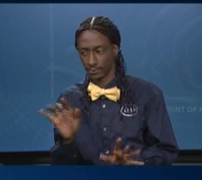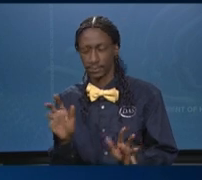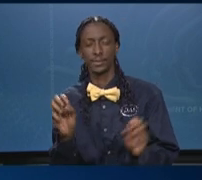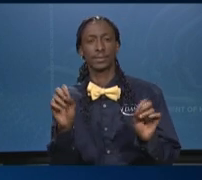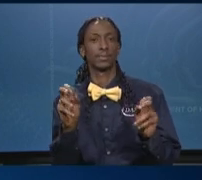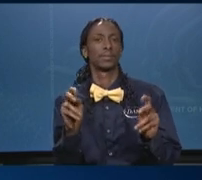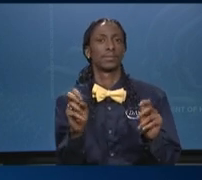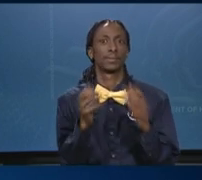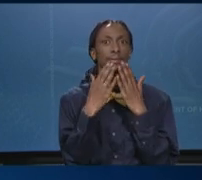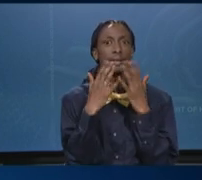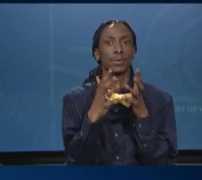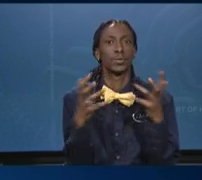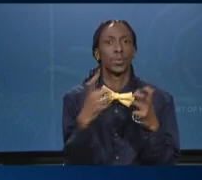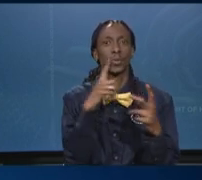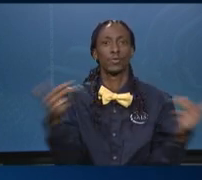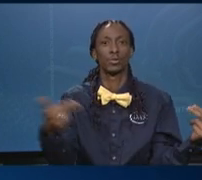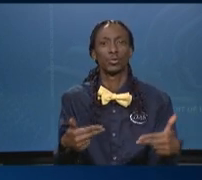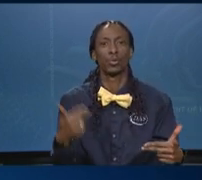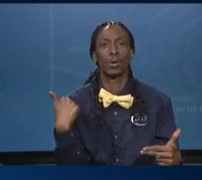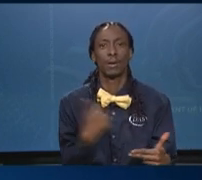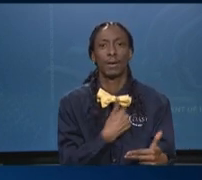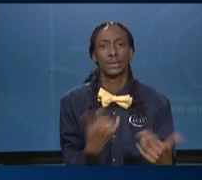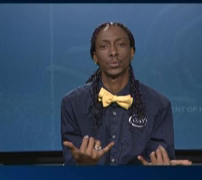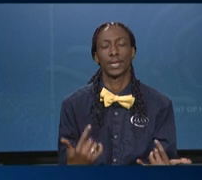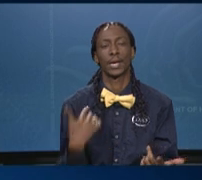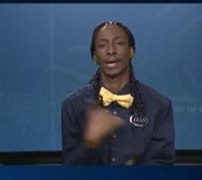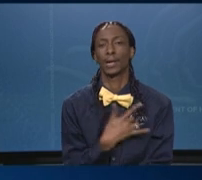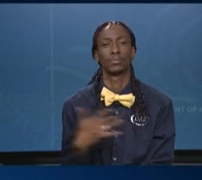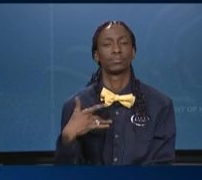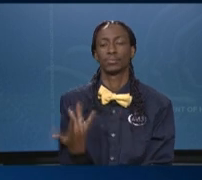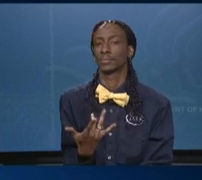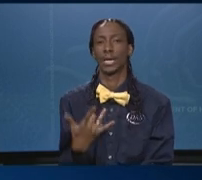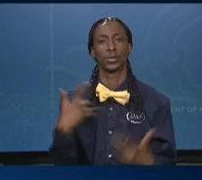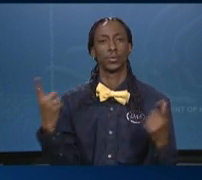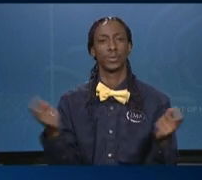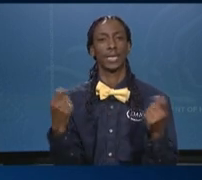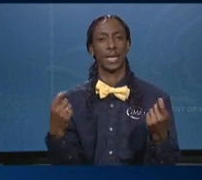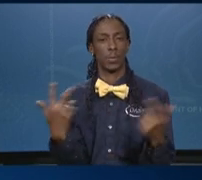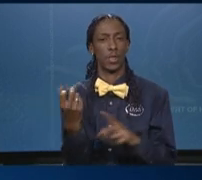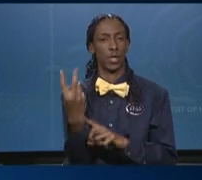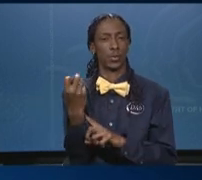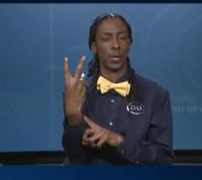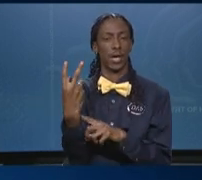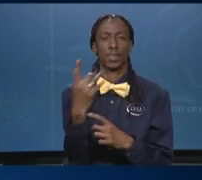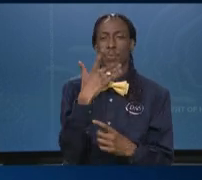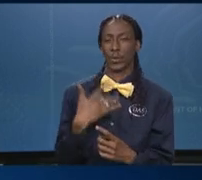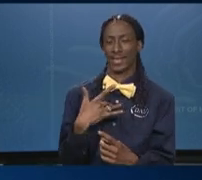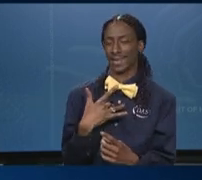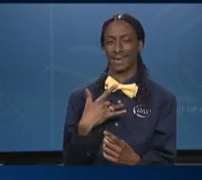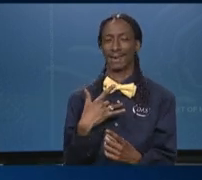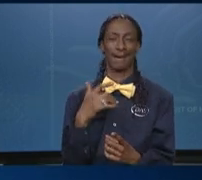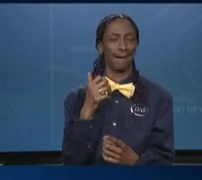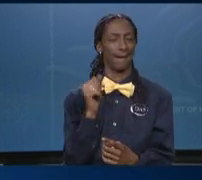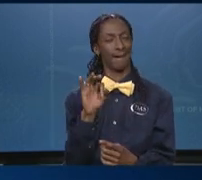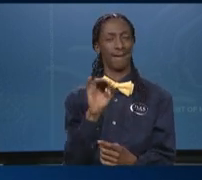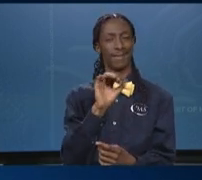Thank you so much, everyone, for joining us here today. We're so glad to be able to celebrate the 12th birthday of the Affordable Care Act with all of